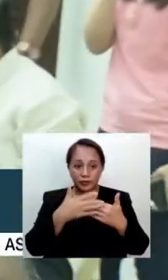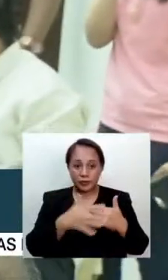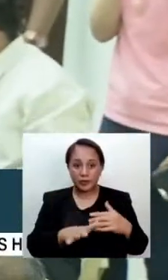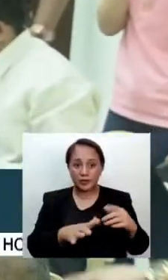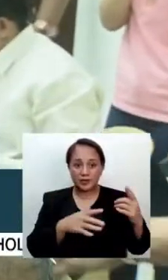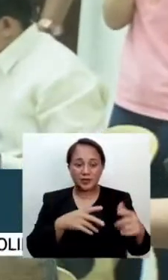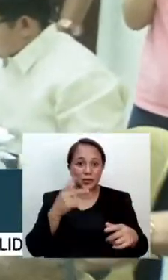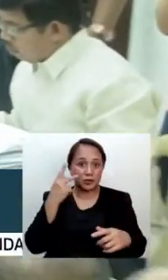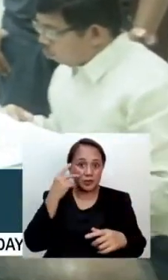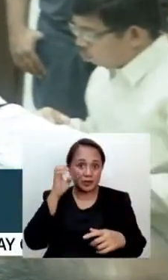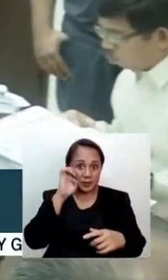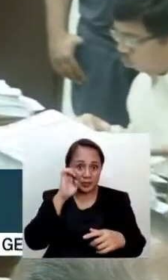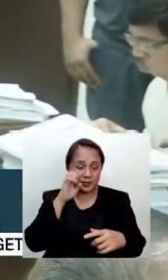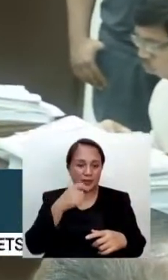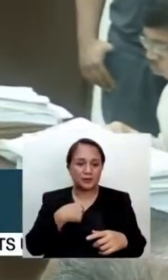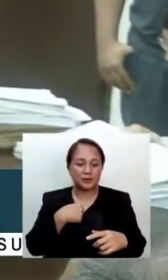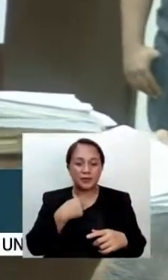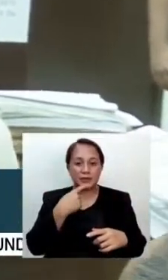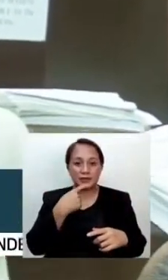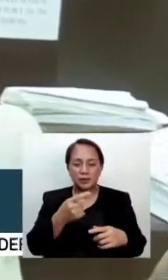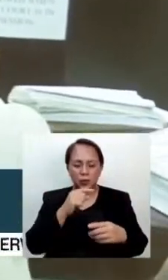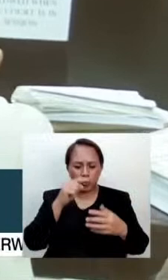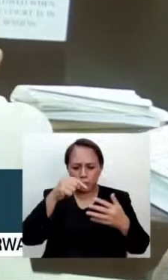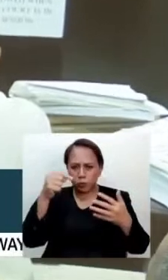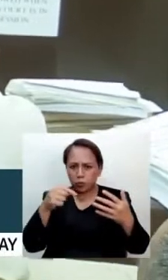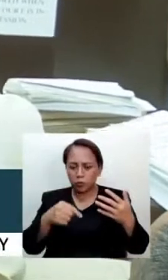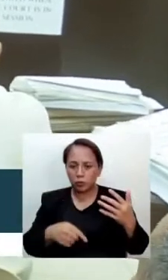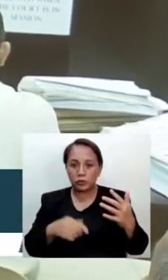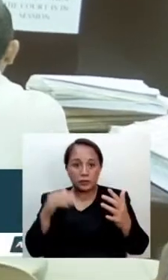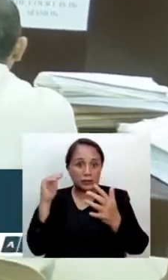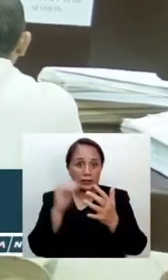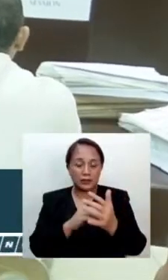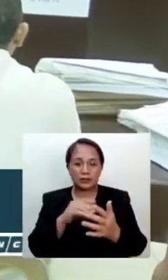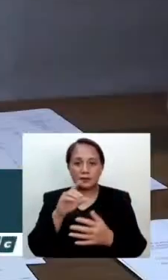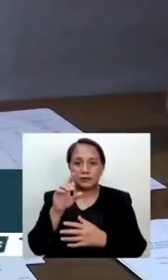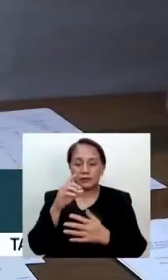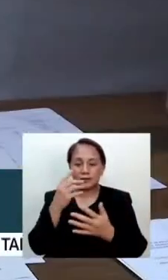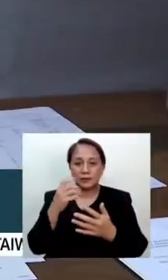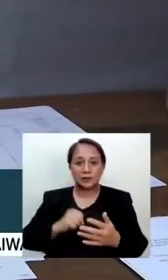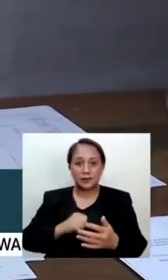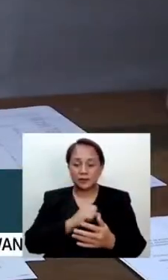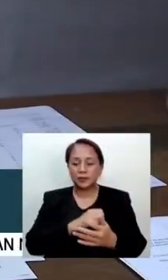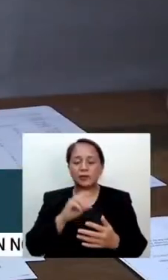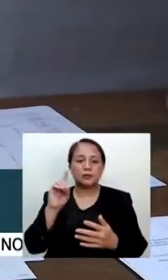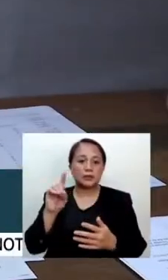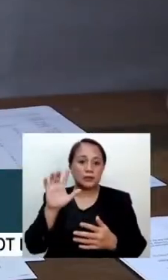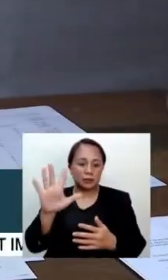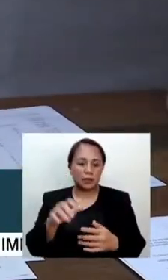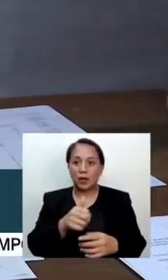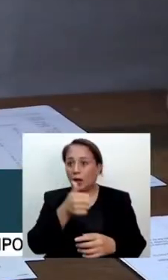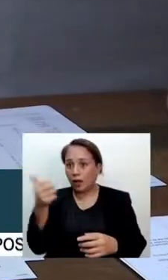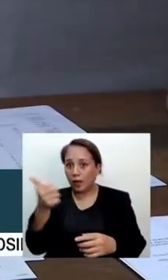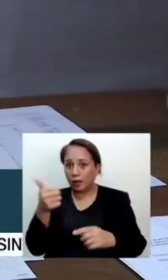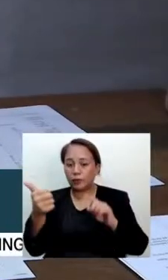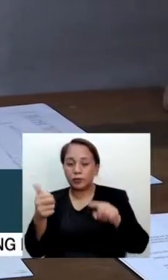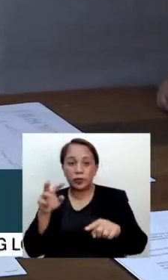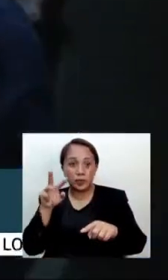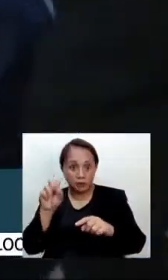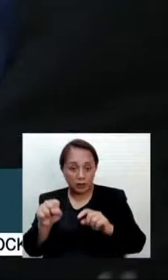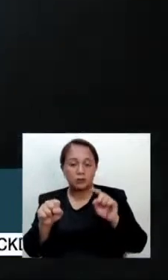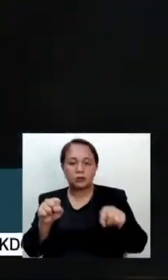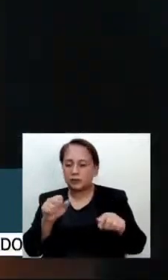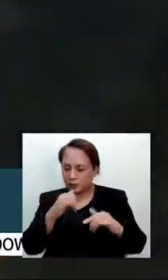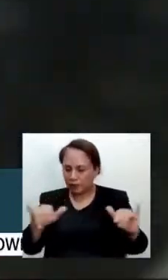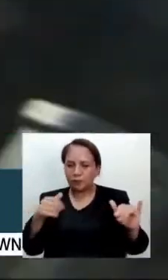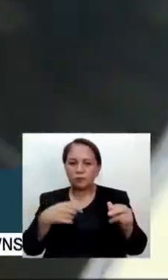Kerwin Espinosa retracted all of his allegations against detained Senator Laila De Lima, another high-profile accuser has recanted his claim